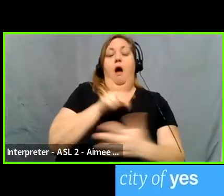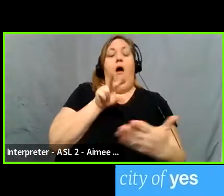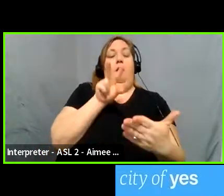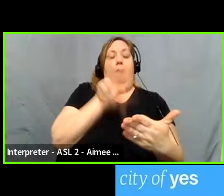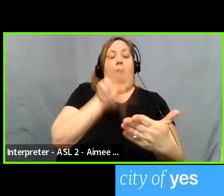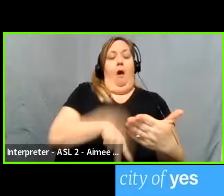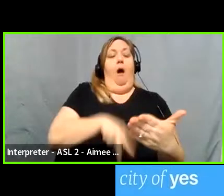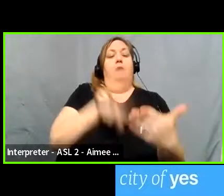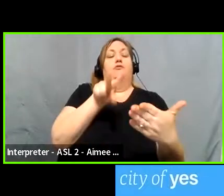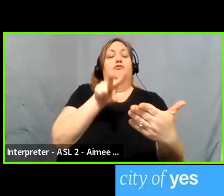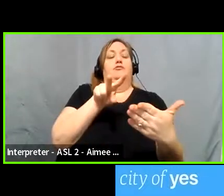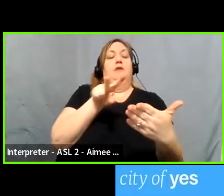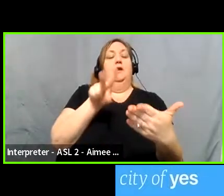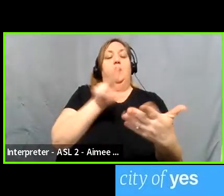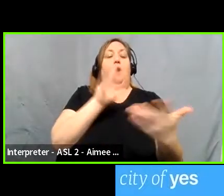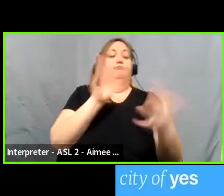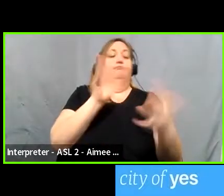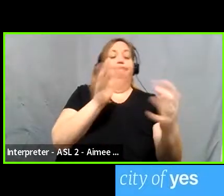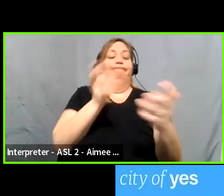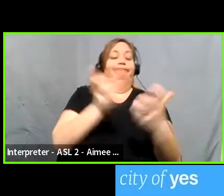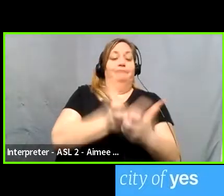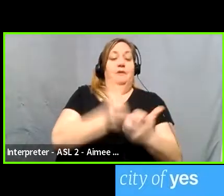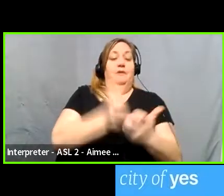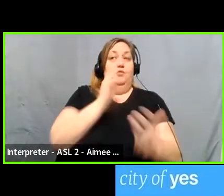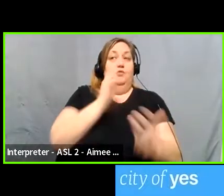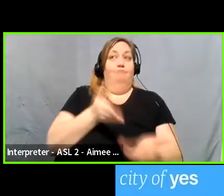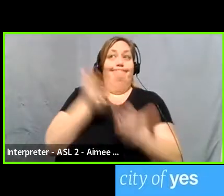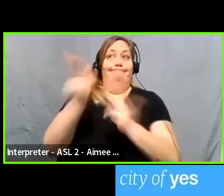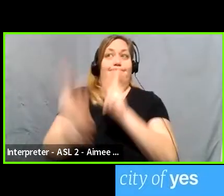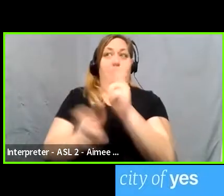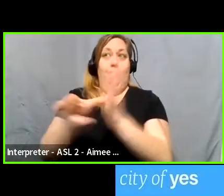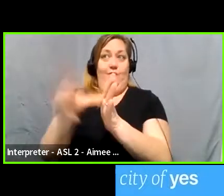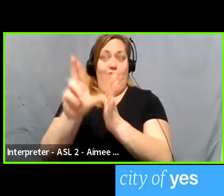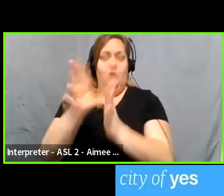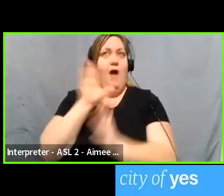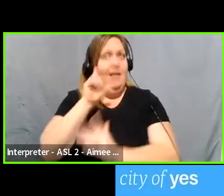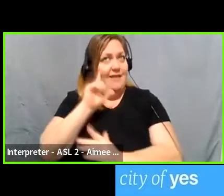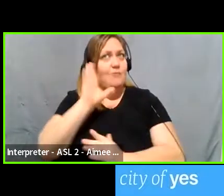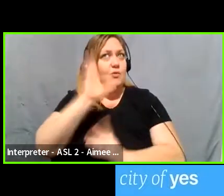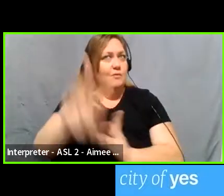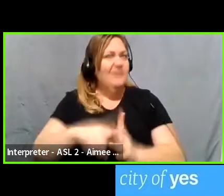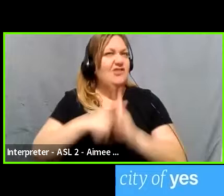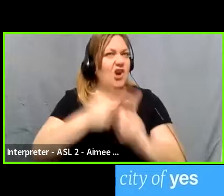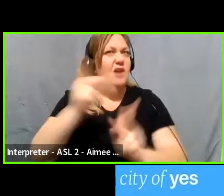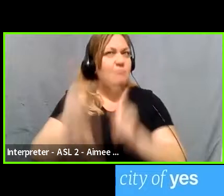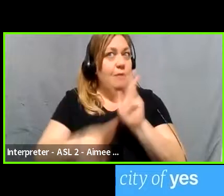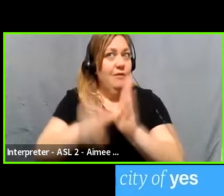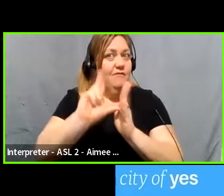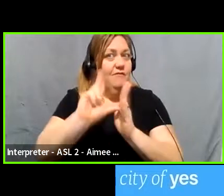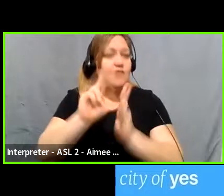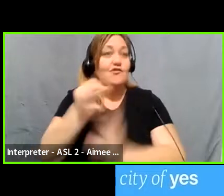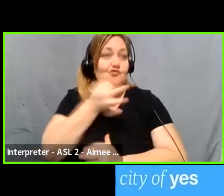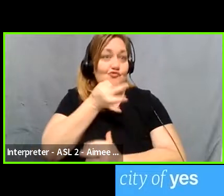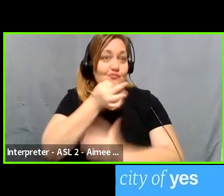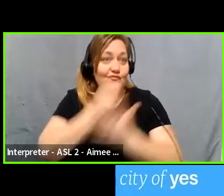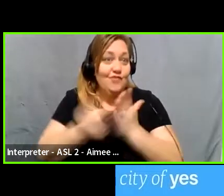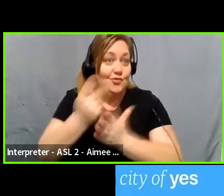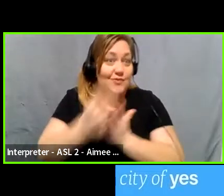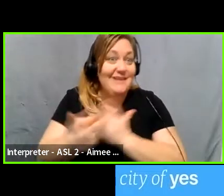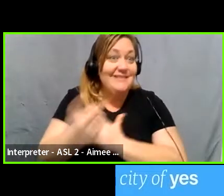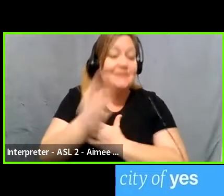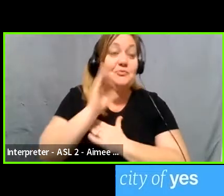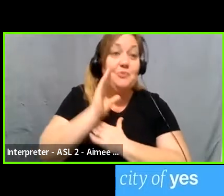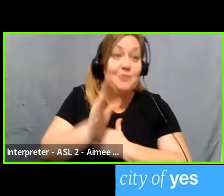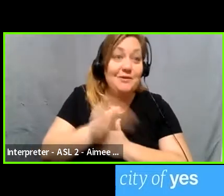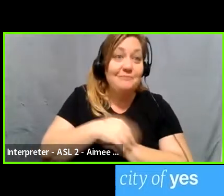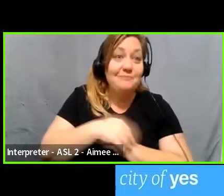shape it, to put it into public review. We do think we'll be, um, entering into public review and in the coming weeks, most likely, um,